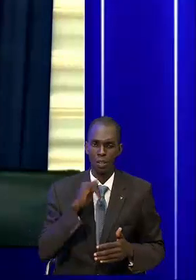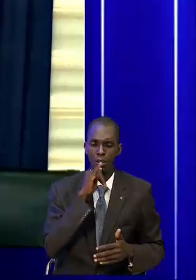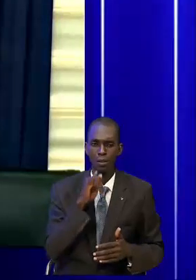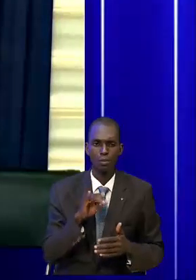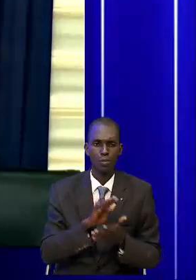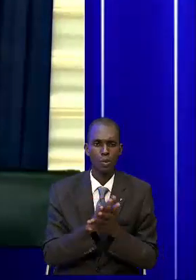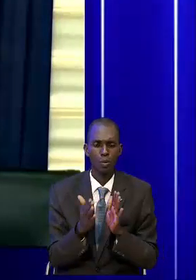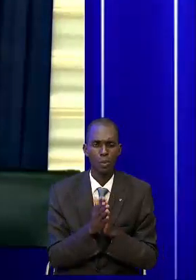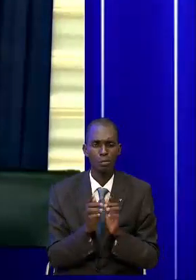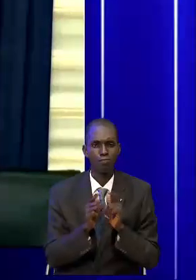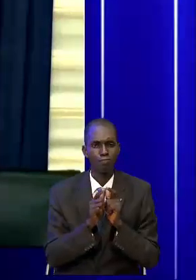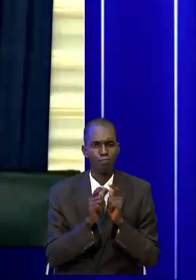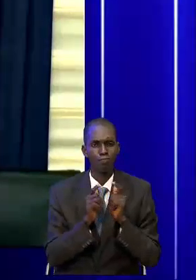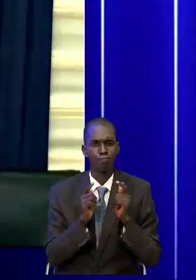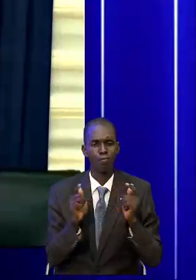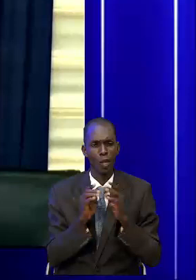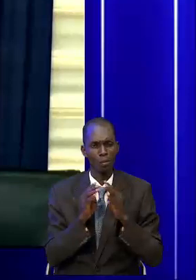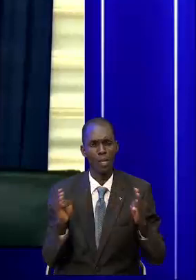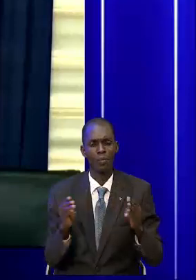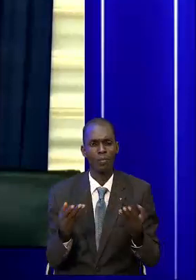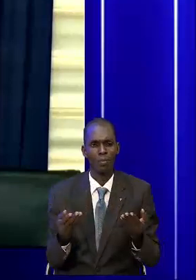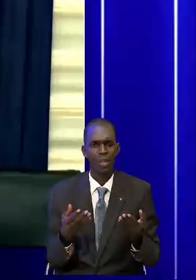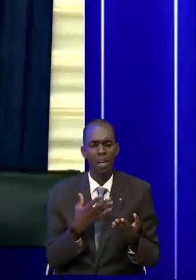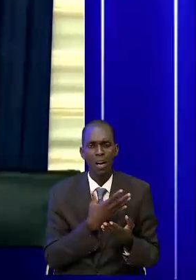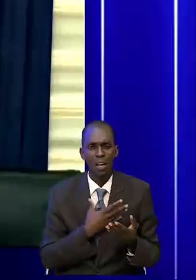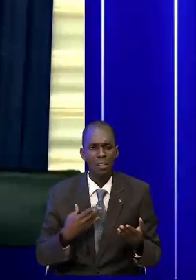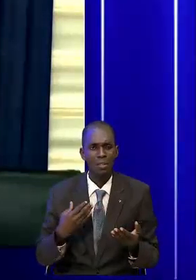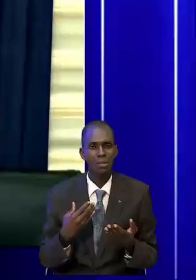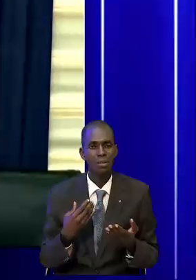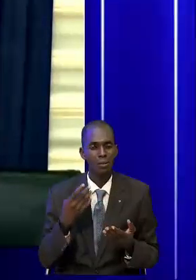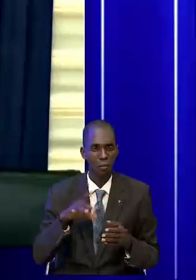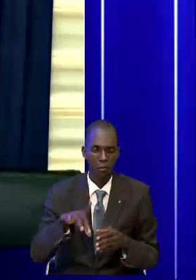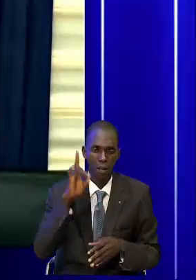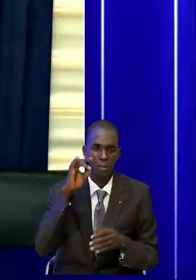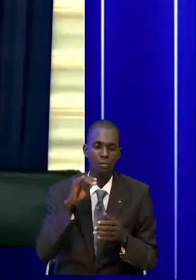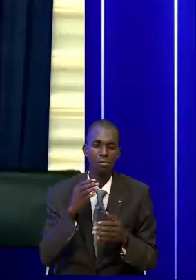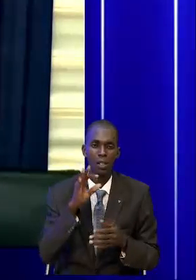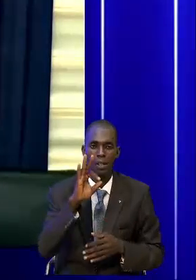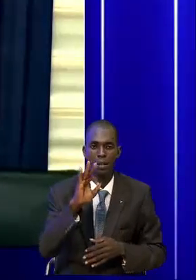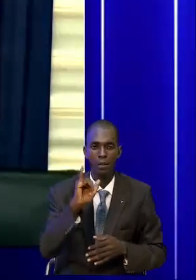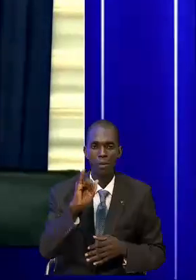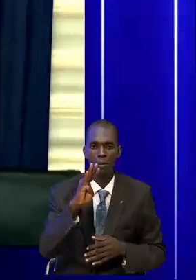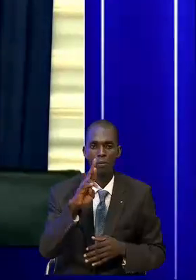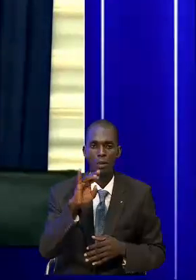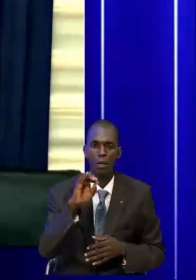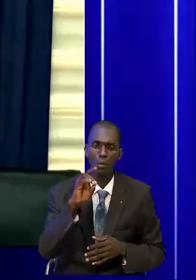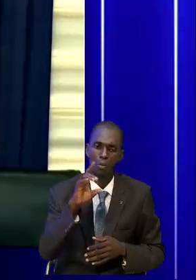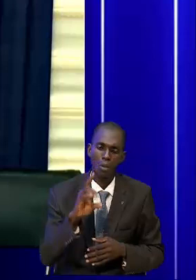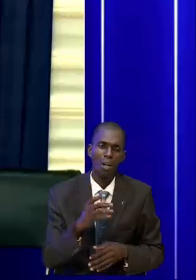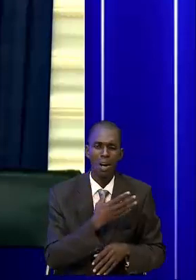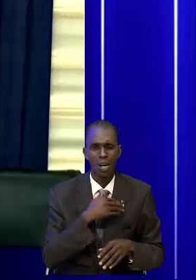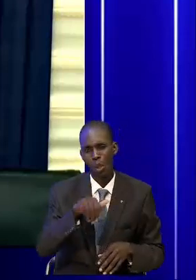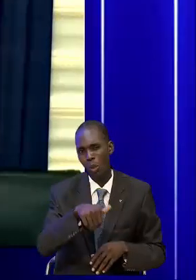her stomach is growing up. I said, she went and scanned and see fibro